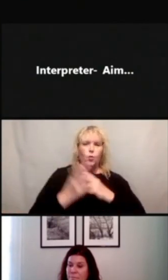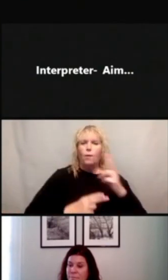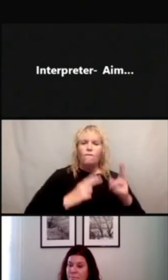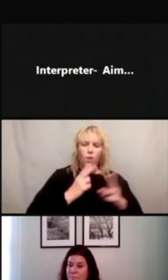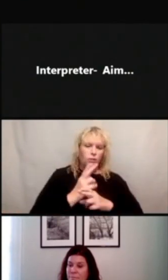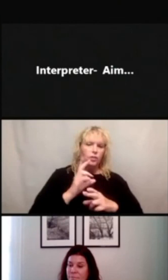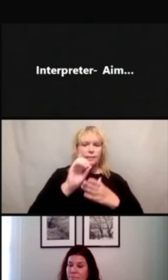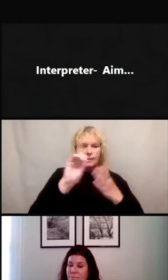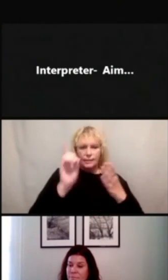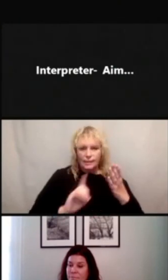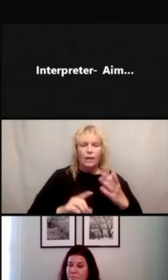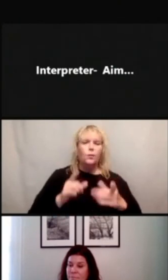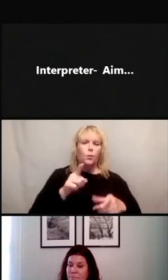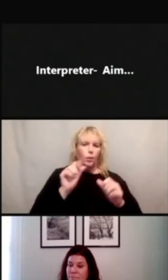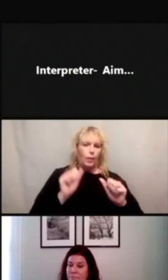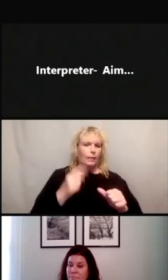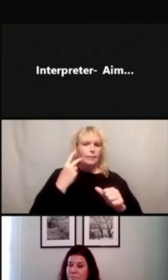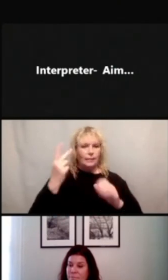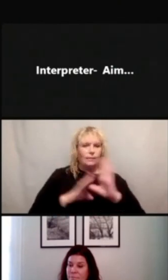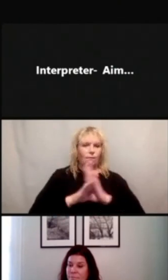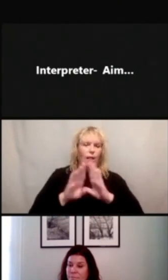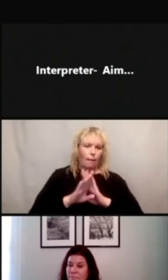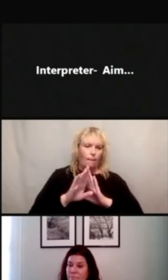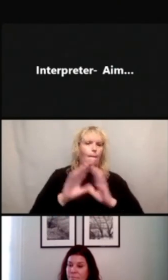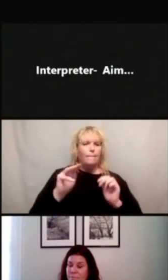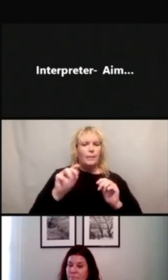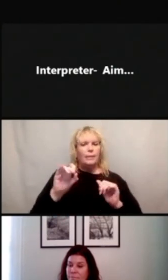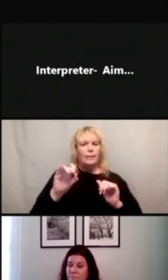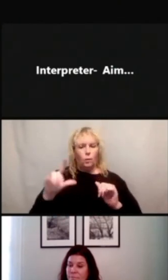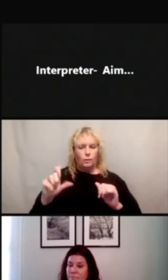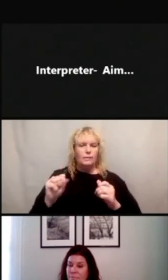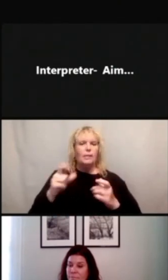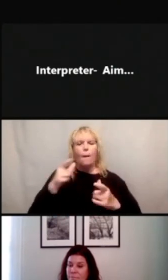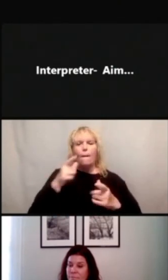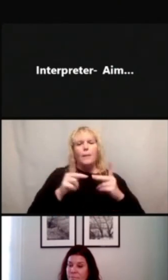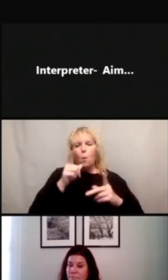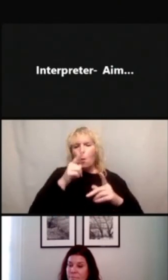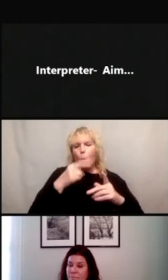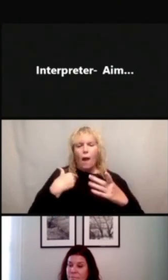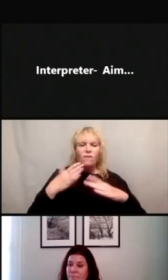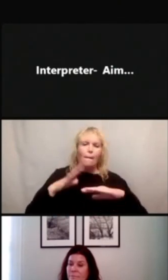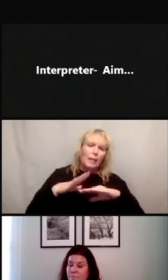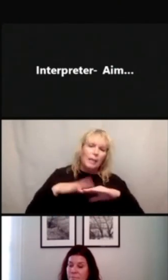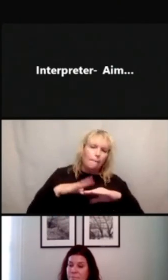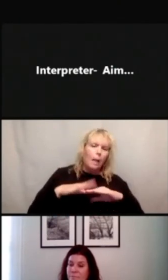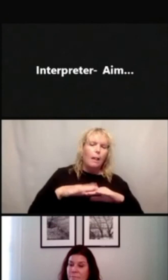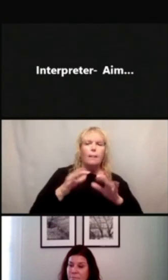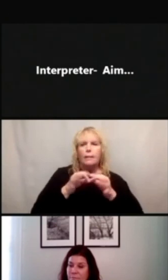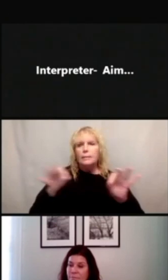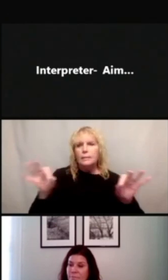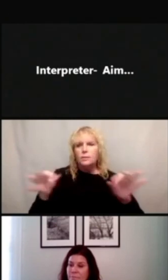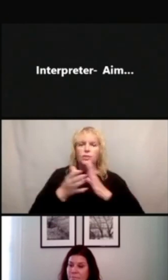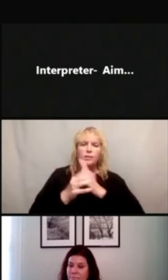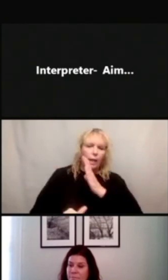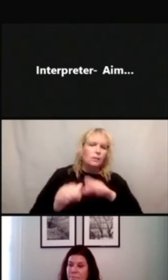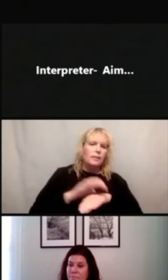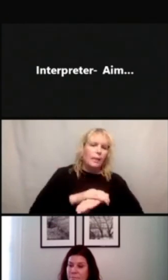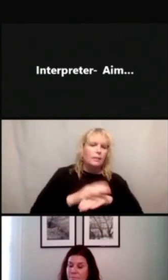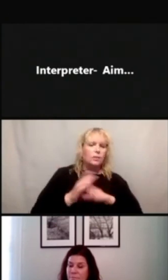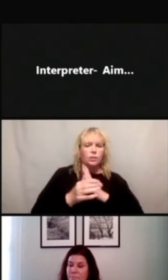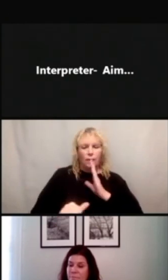to develop materials that are accessible to folks who have minimal English language and literacy skills. I know